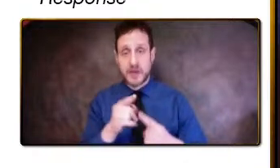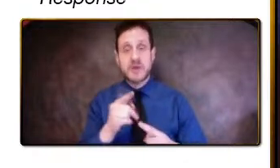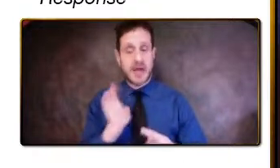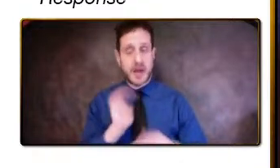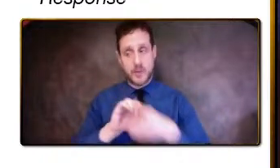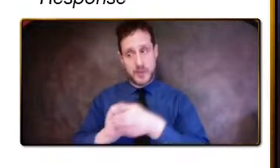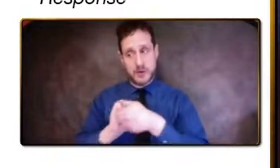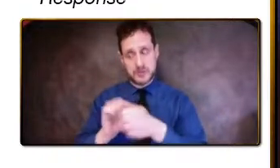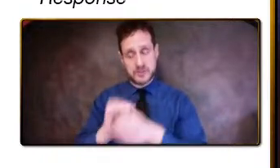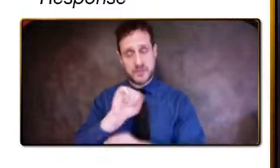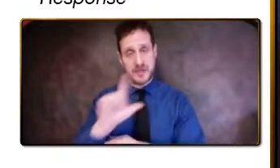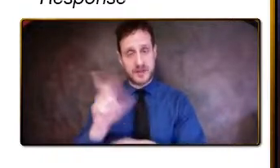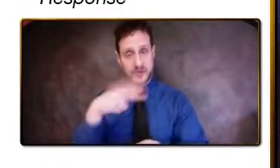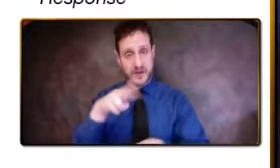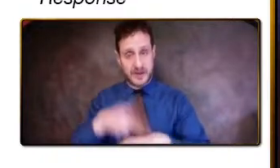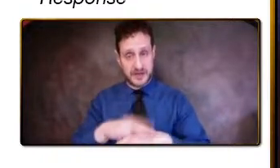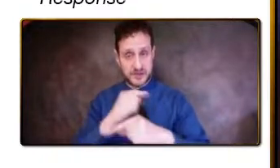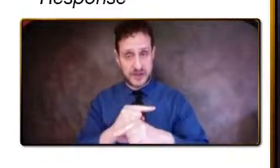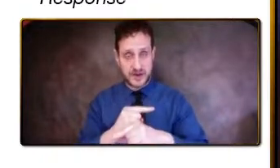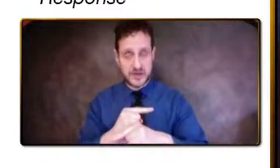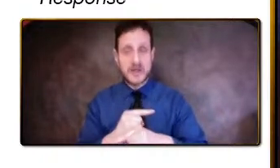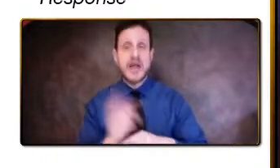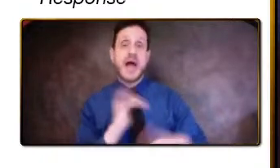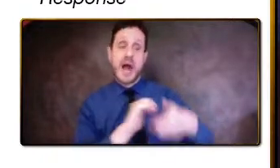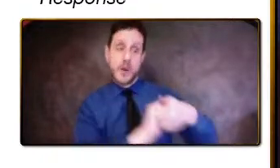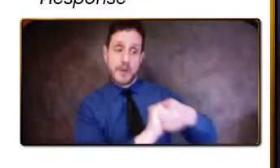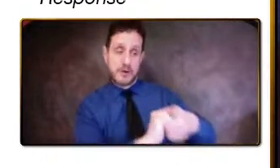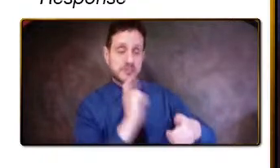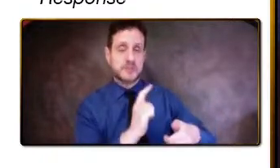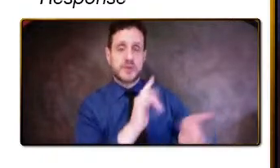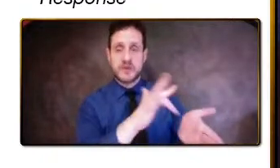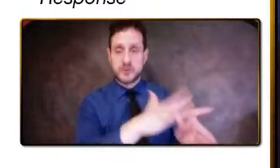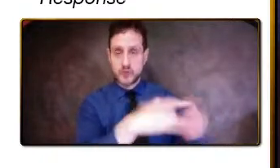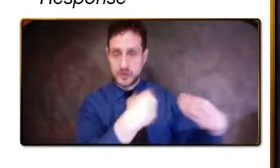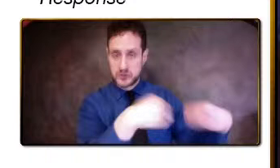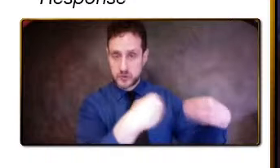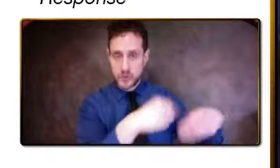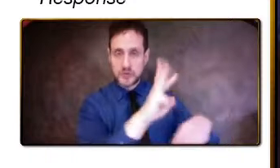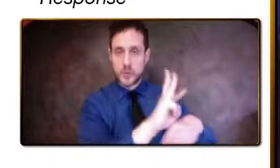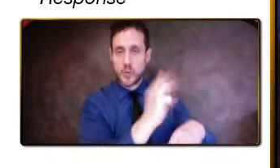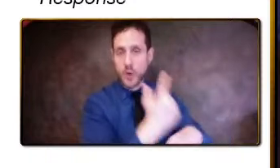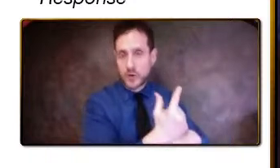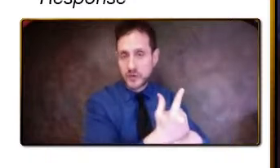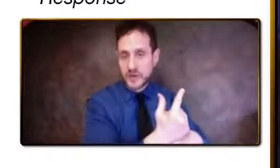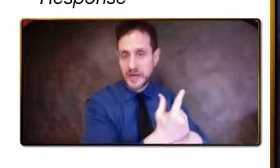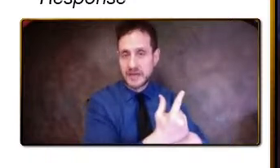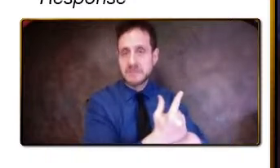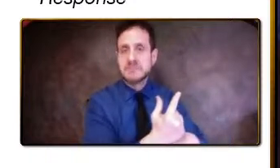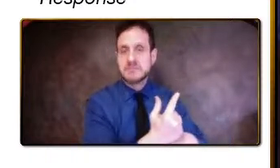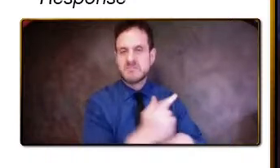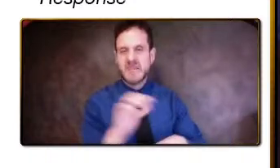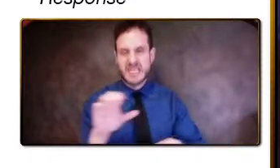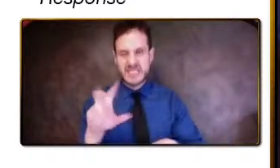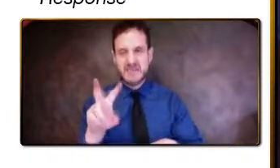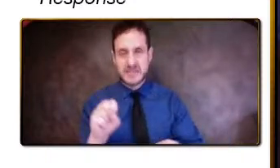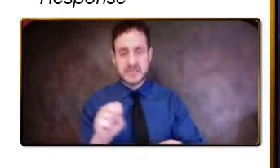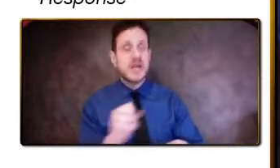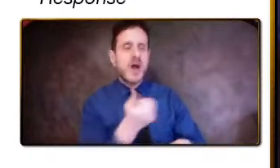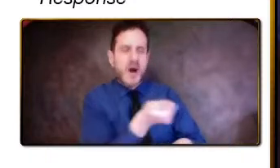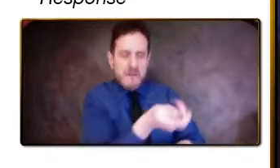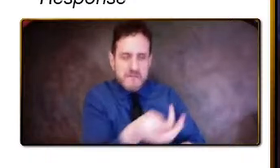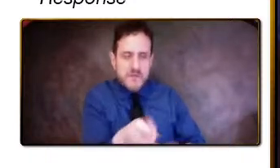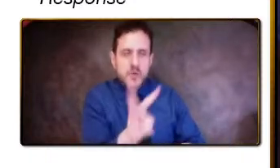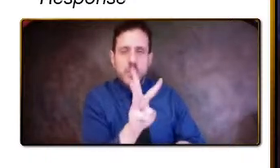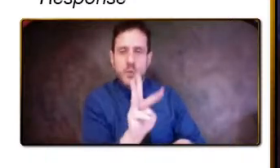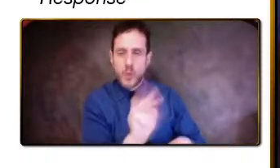Our retail partnerships will launch statewide the week after next, with a few Walgreens locations coming